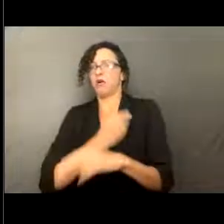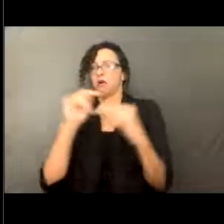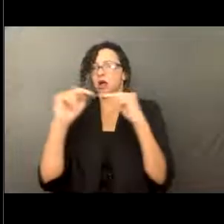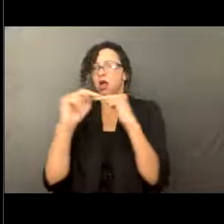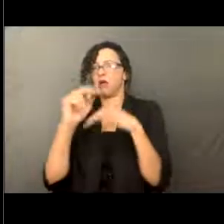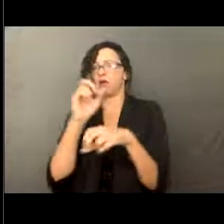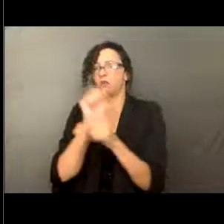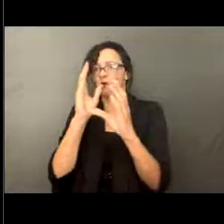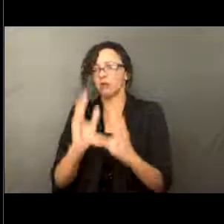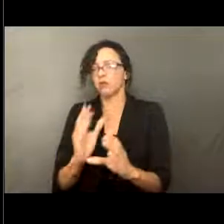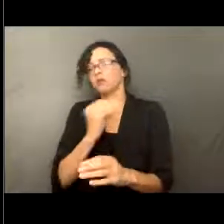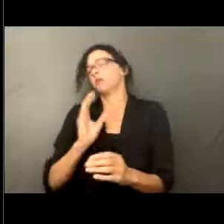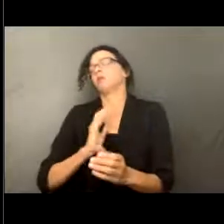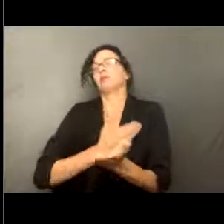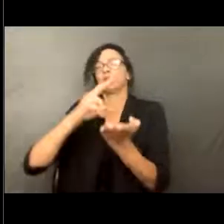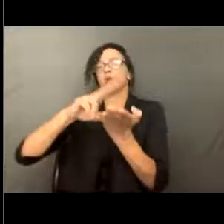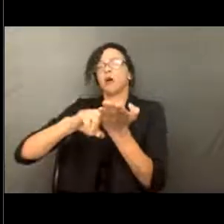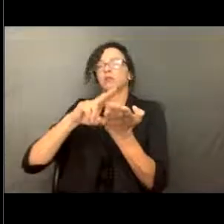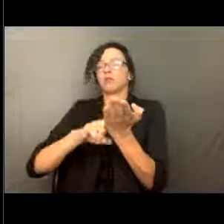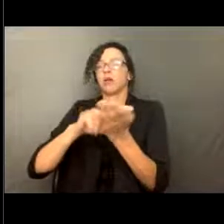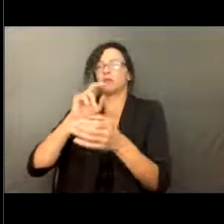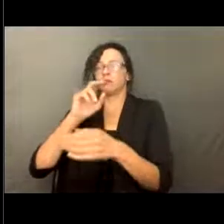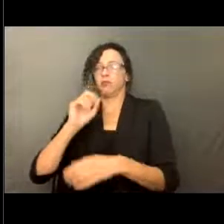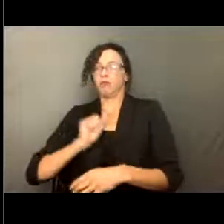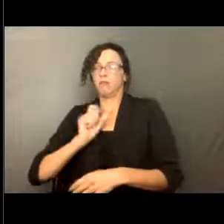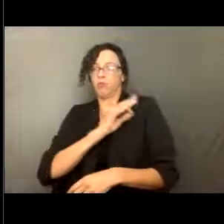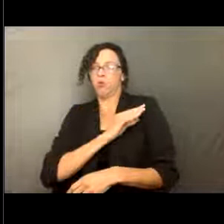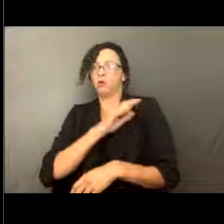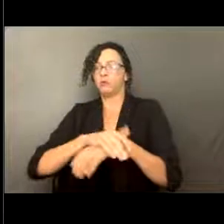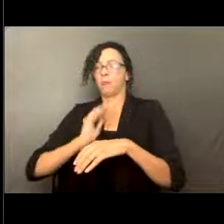employees on our highway system.